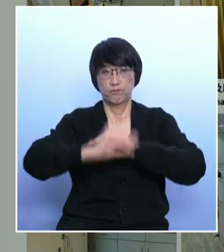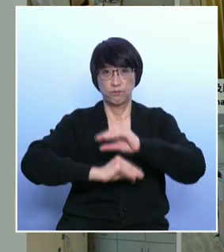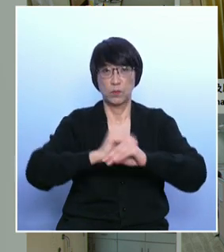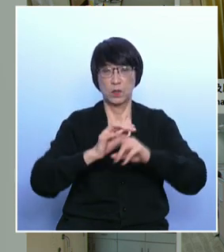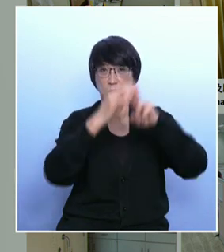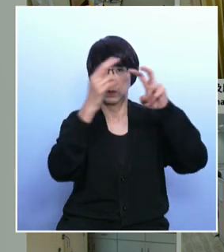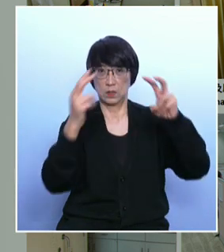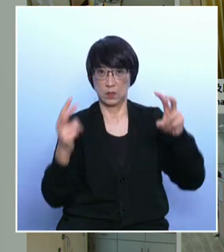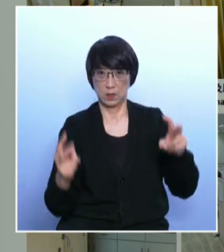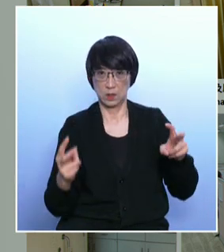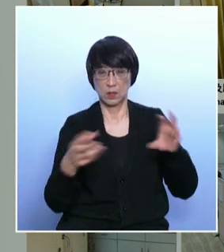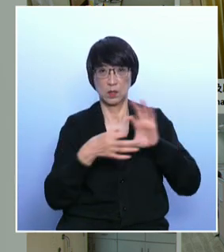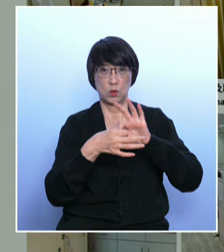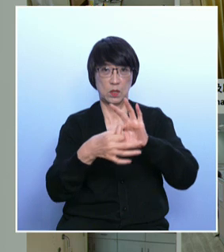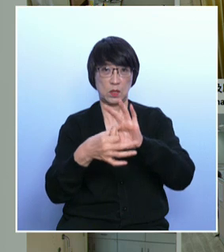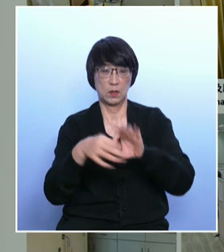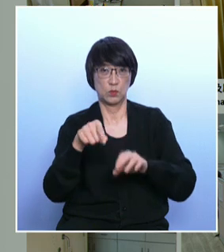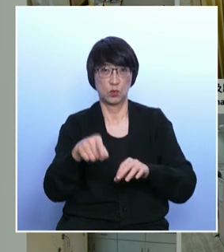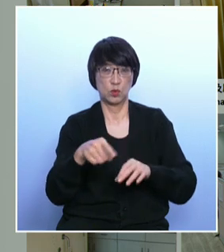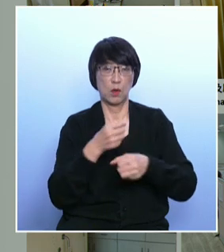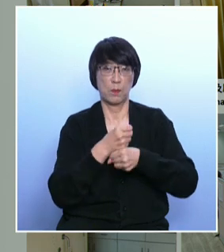a few steps away.